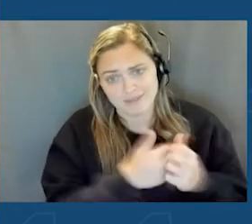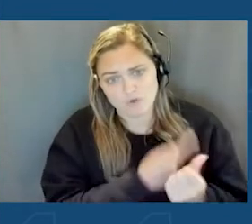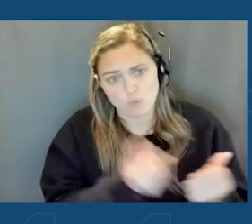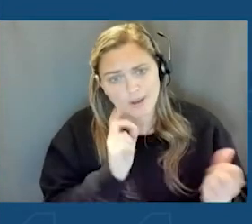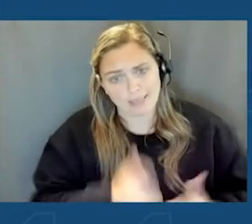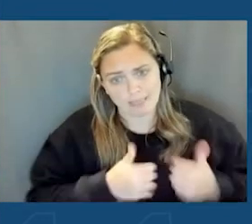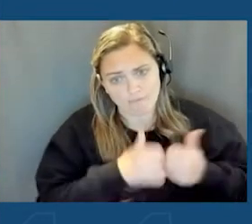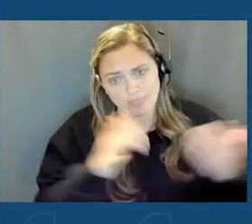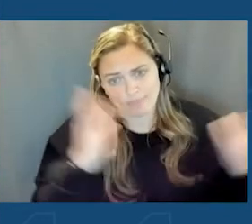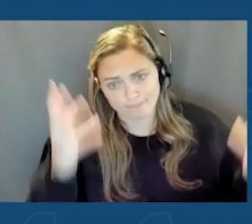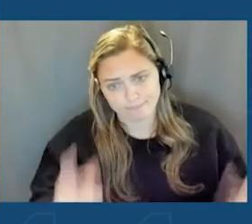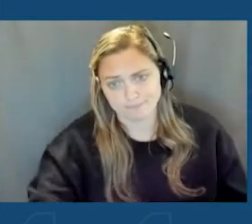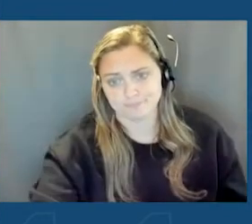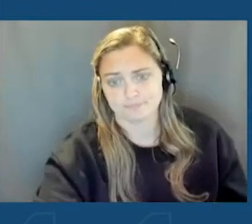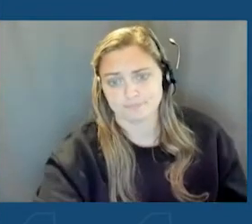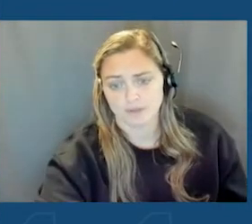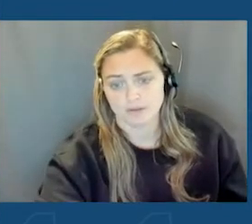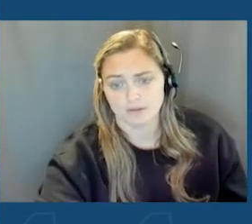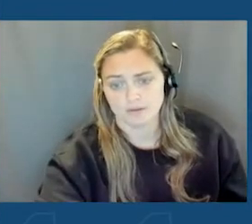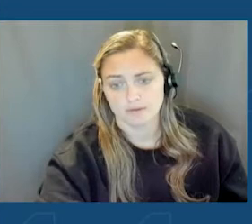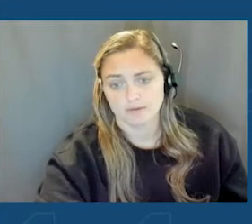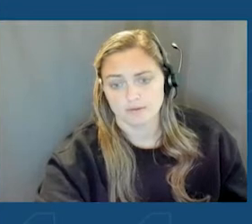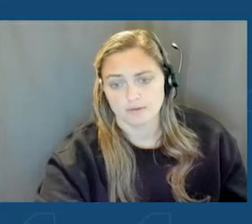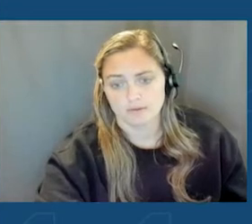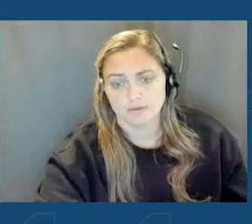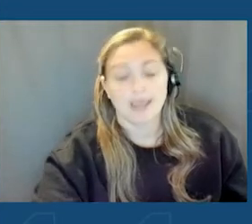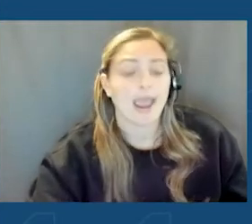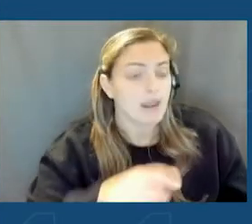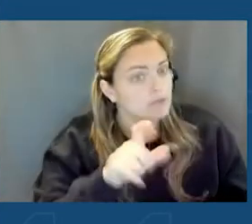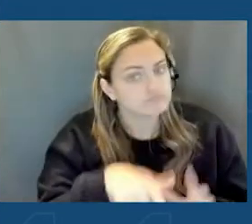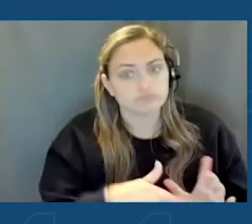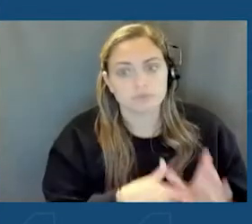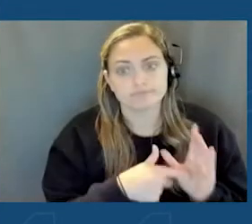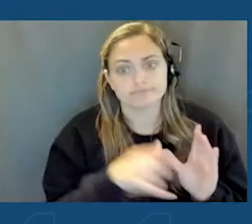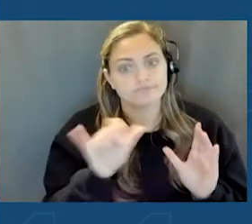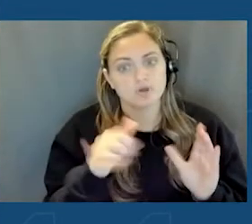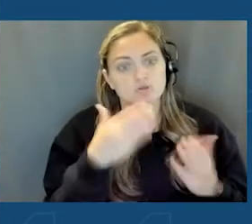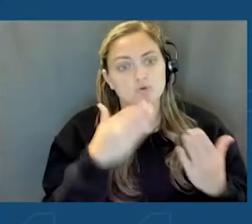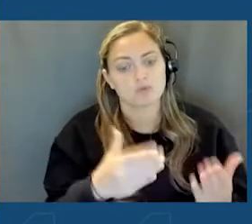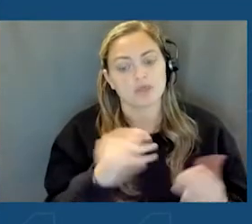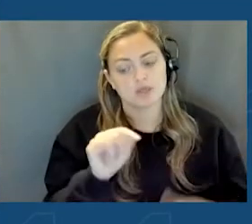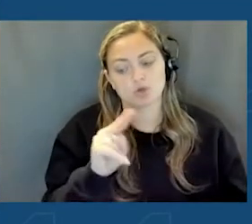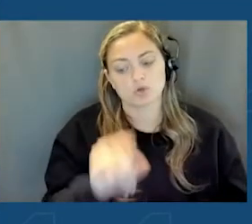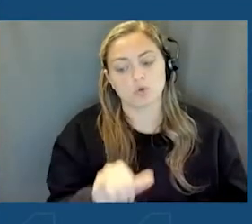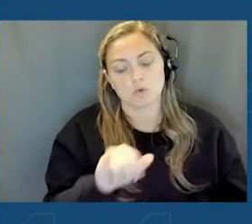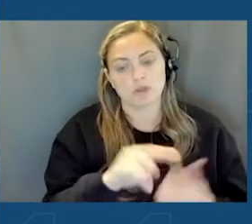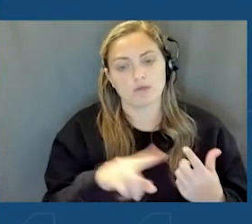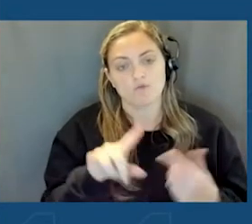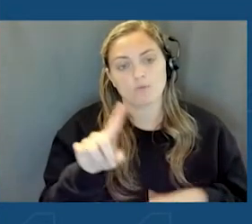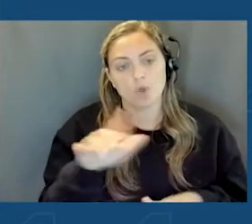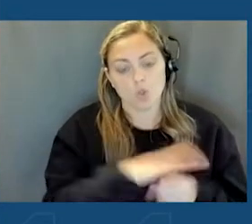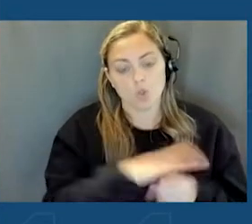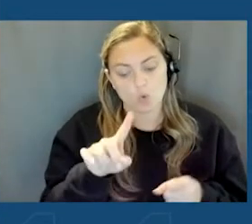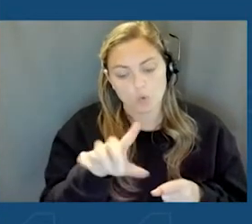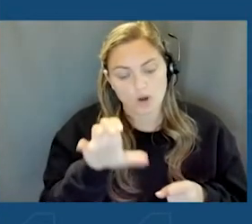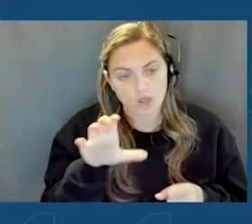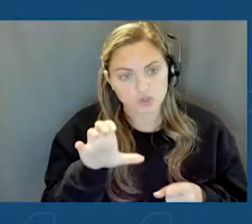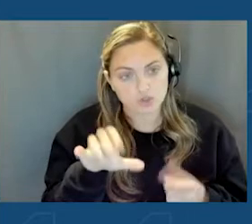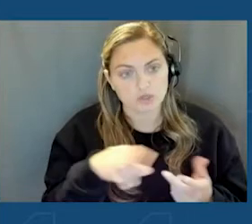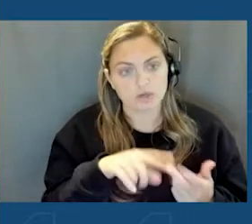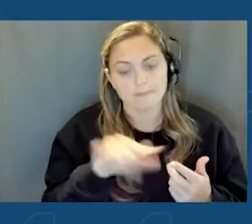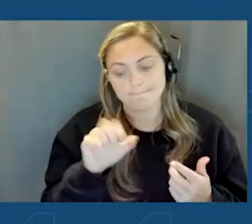So we'll go from there. And I can't not thank Tony Utano and Local 100. Shari Du Bois is here. I got to thank Mark Henry,